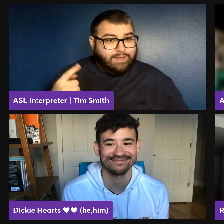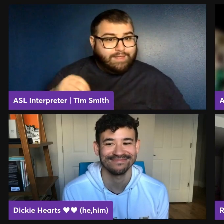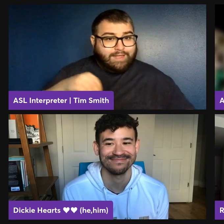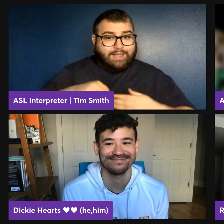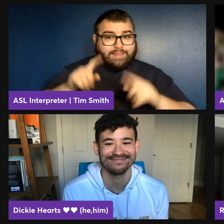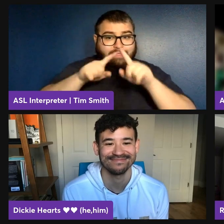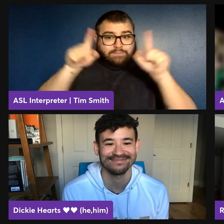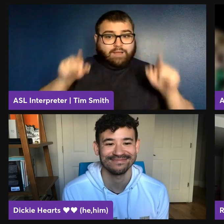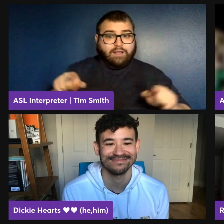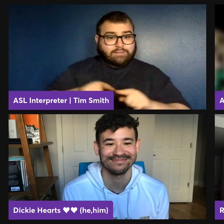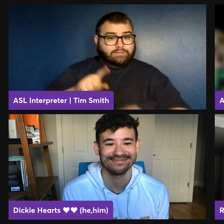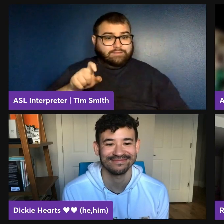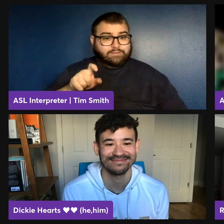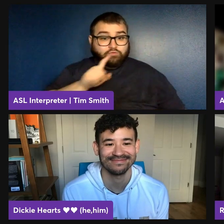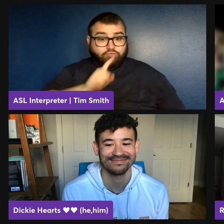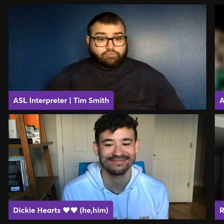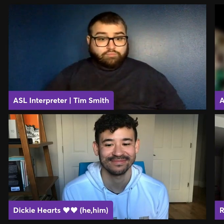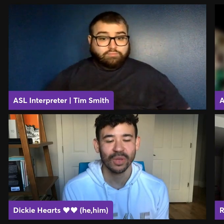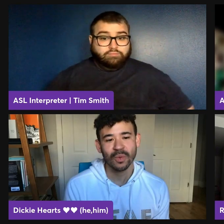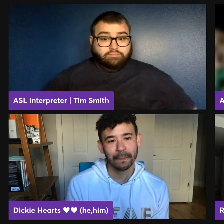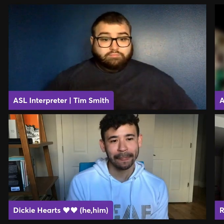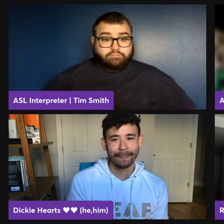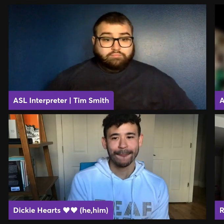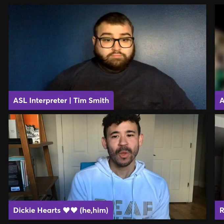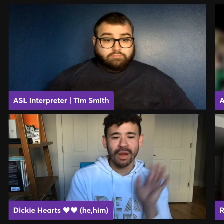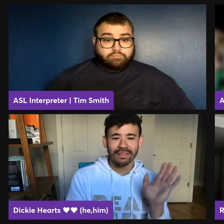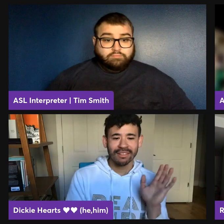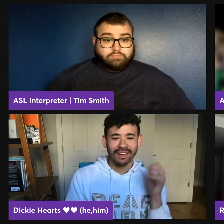boxes right now. Is that true?